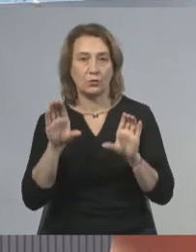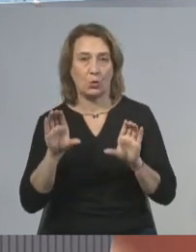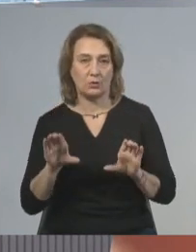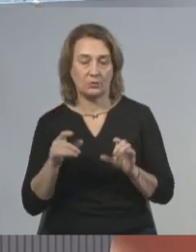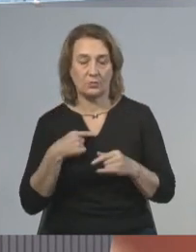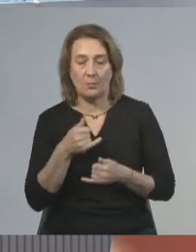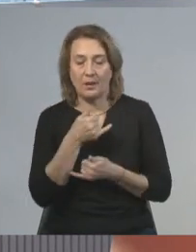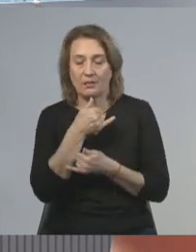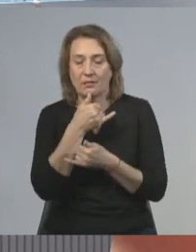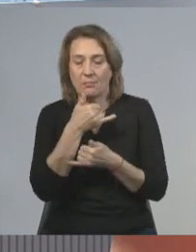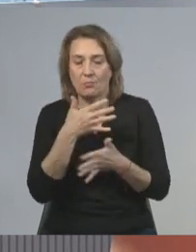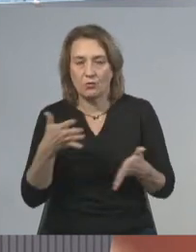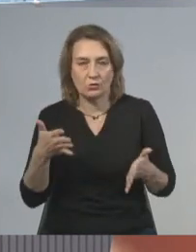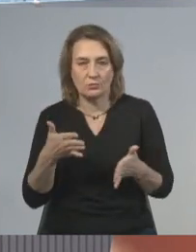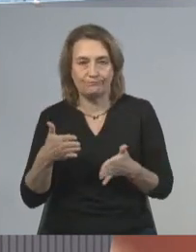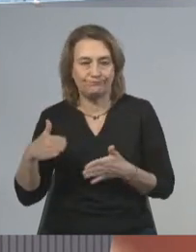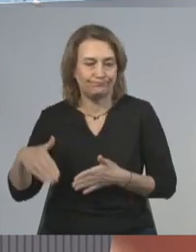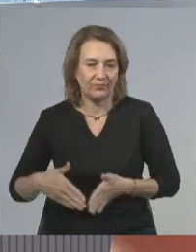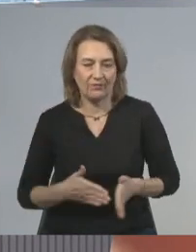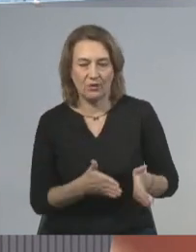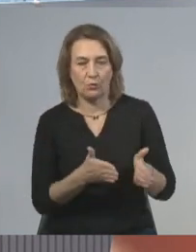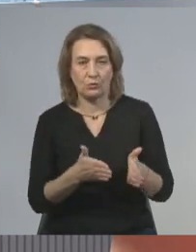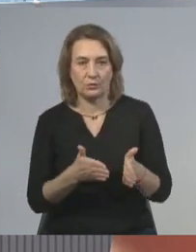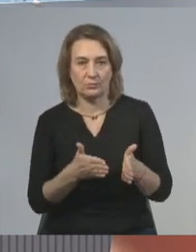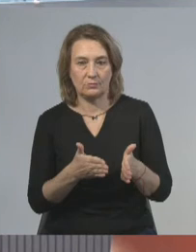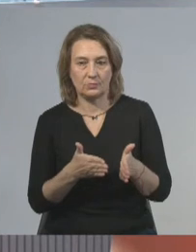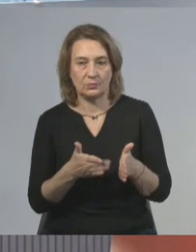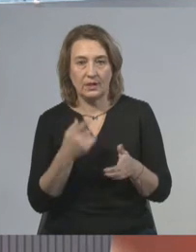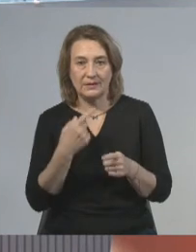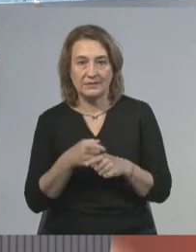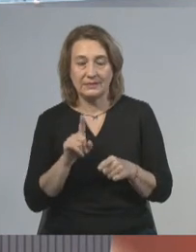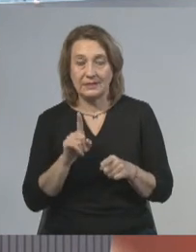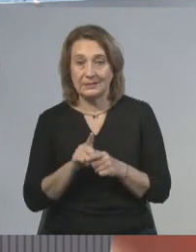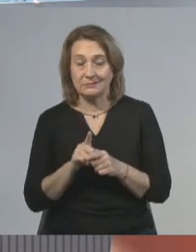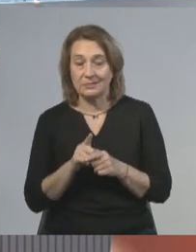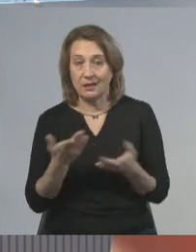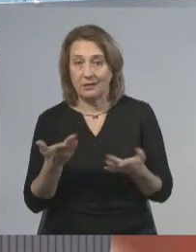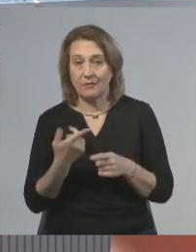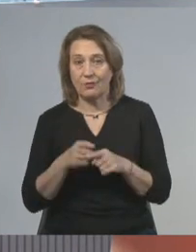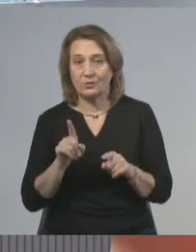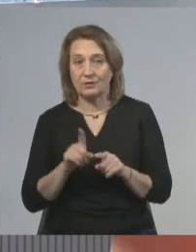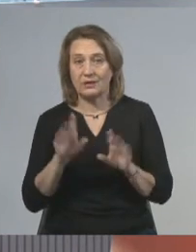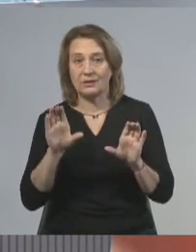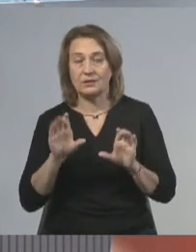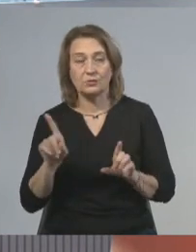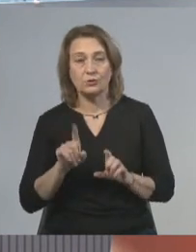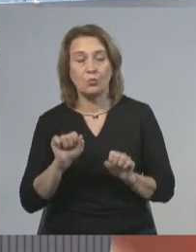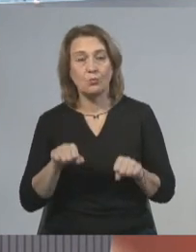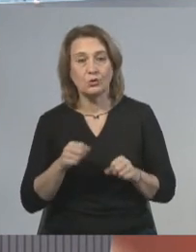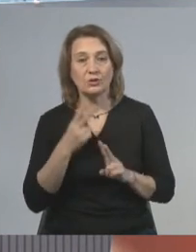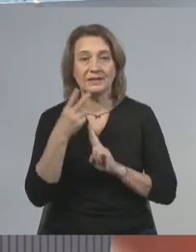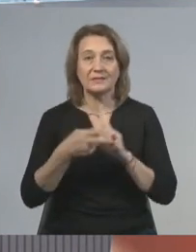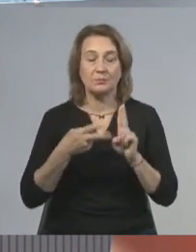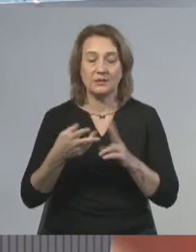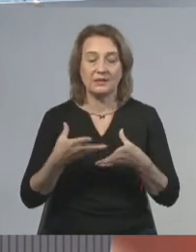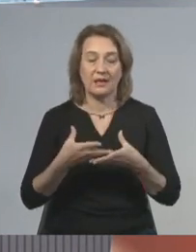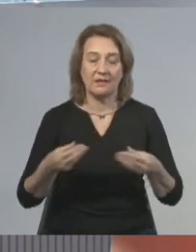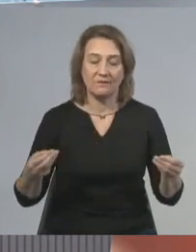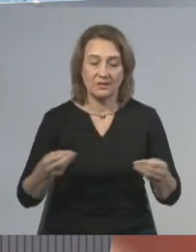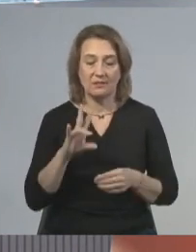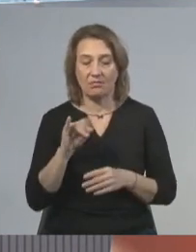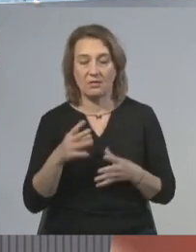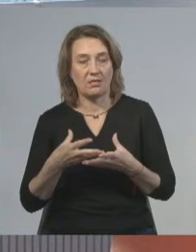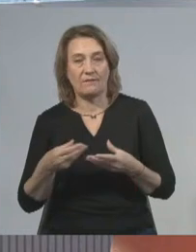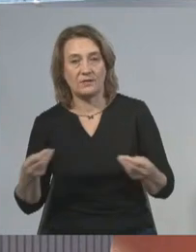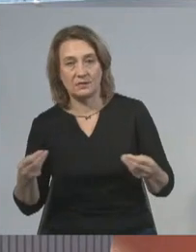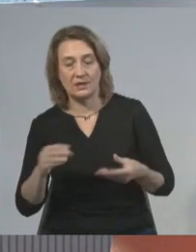code and we cannot you know violate its framework what can change in the spring